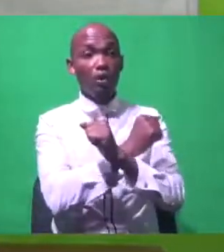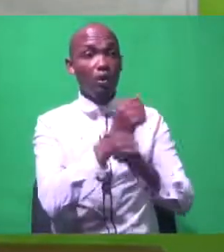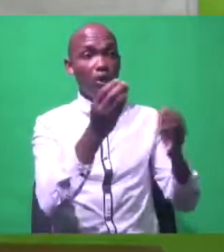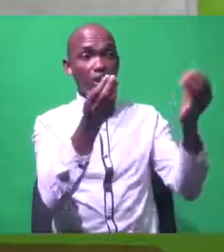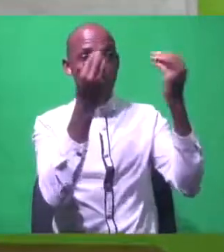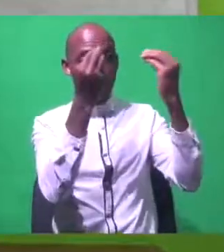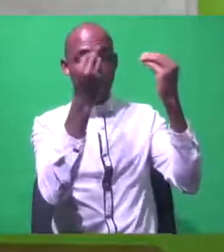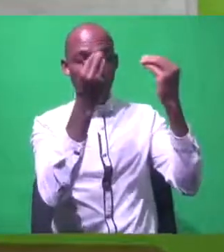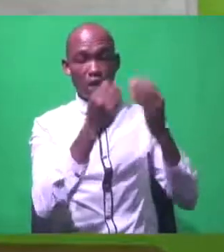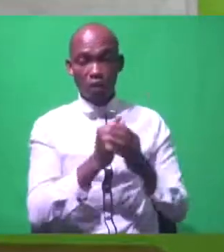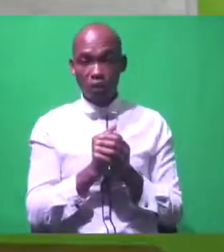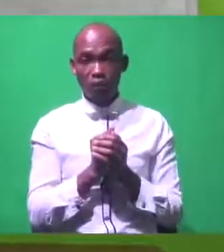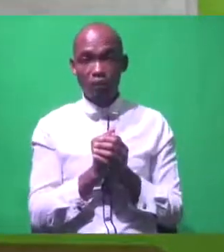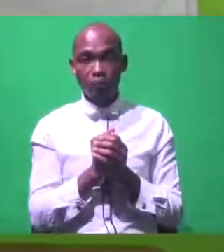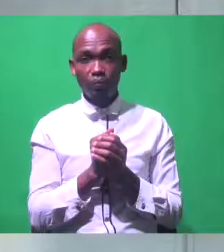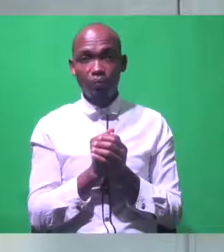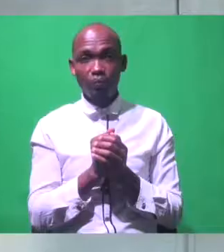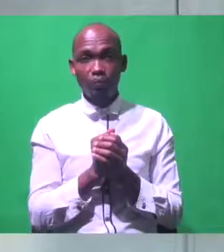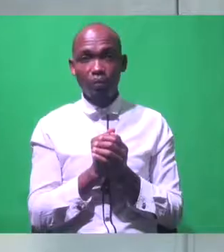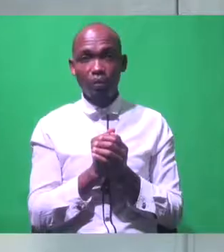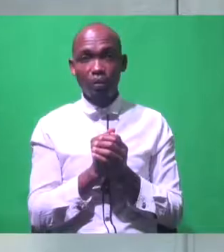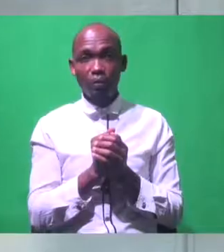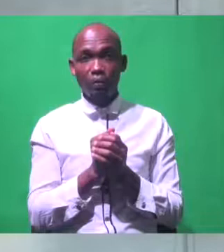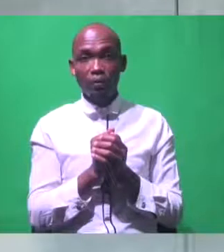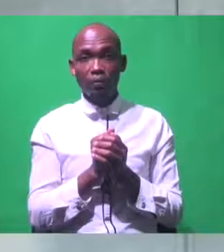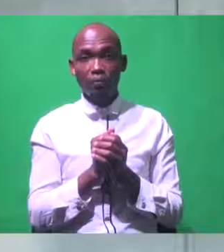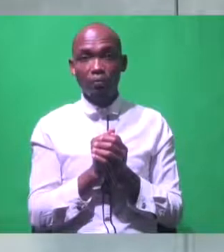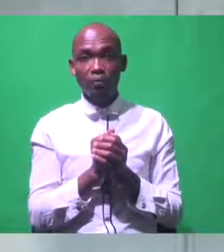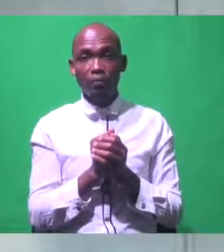Features of colonial education.